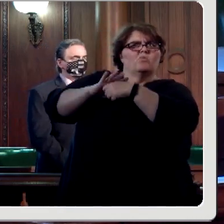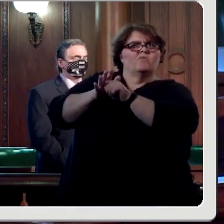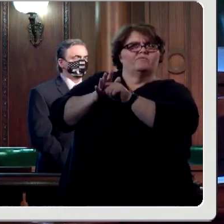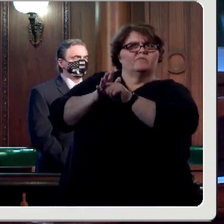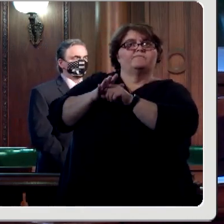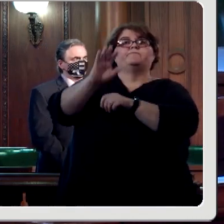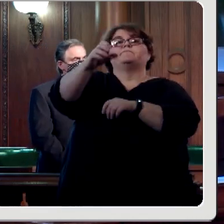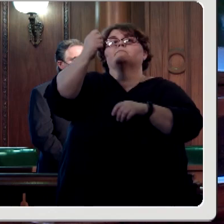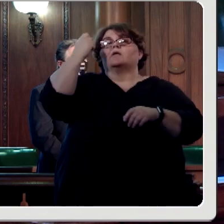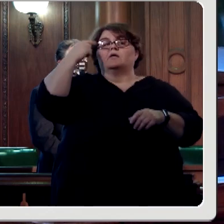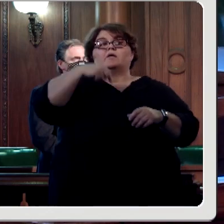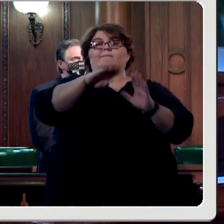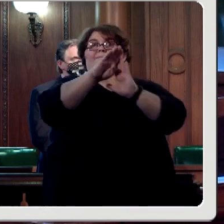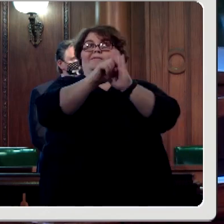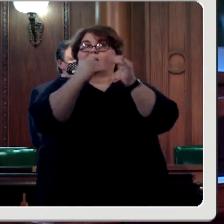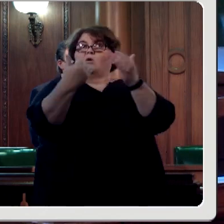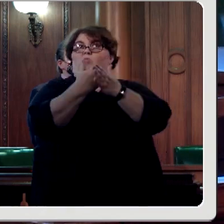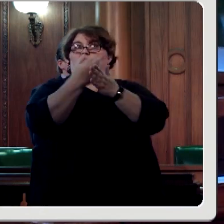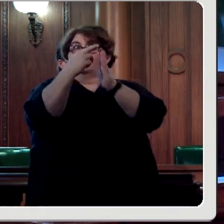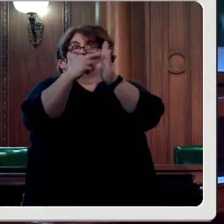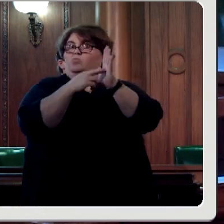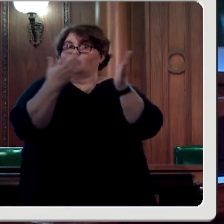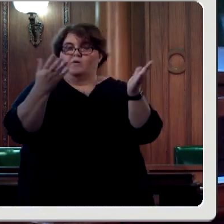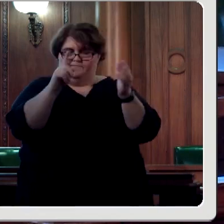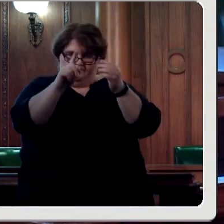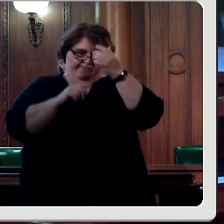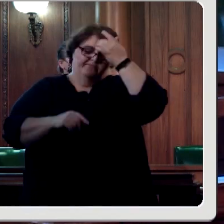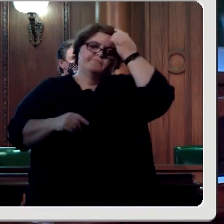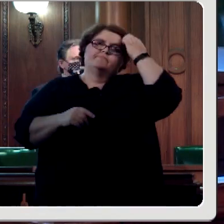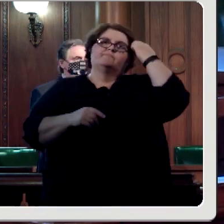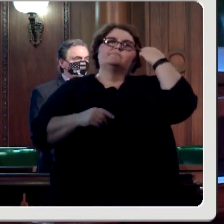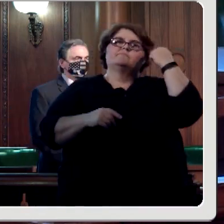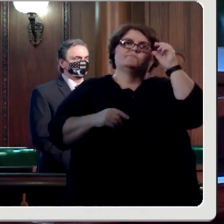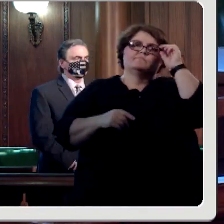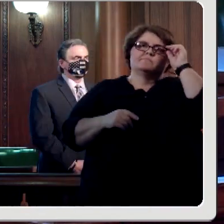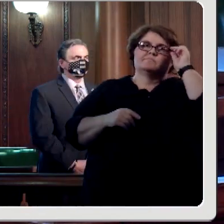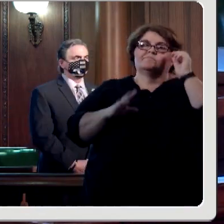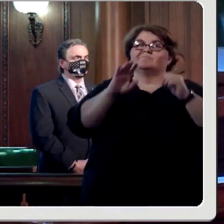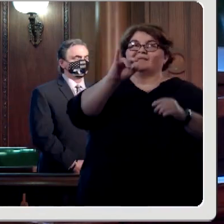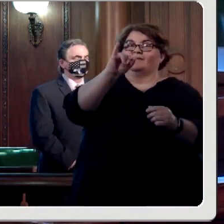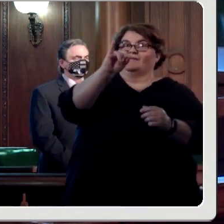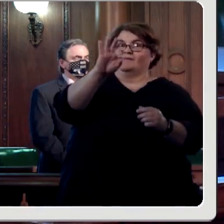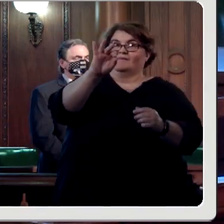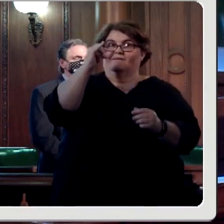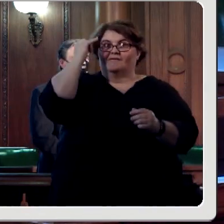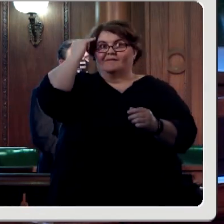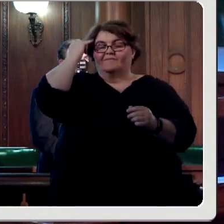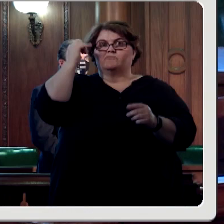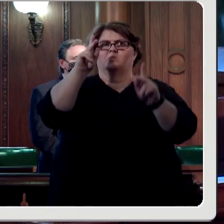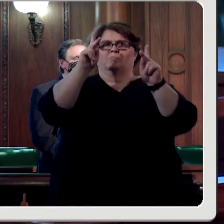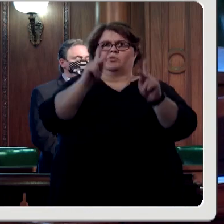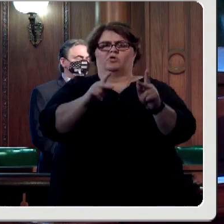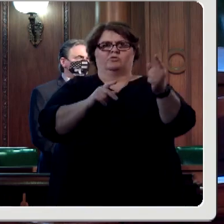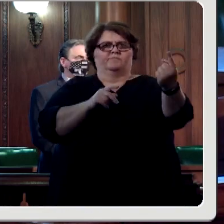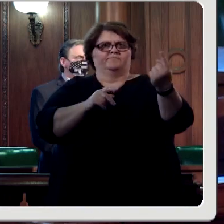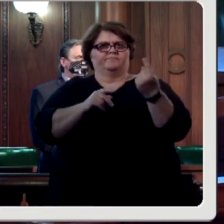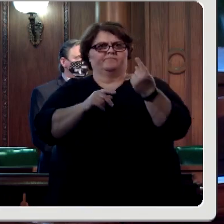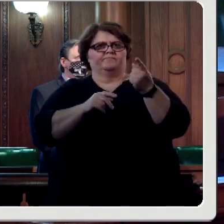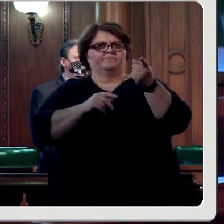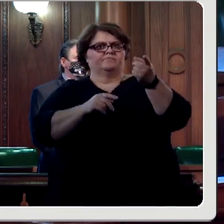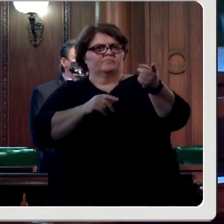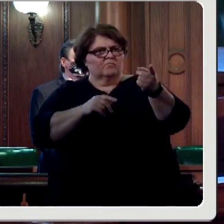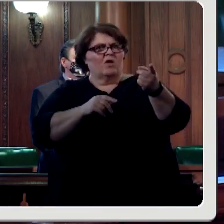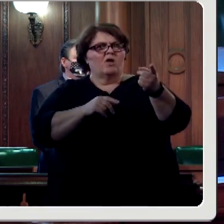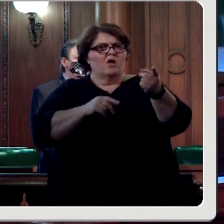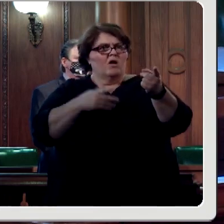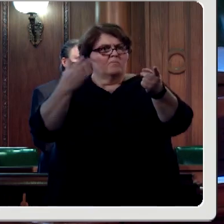for determining if there is a likelihood that someone is reinfected with SARS-CoV-2. We do not believe that we have